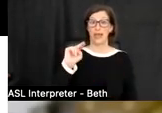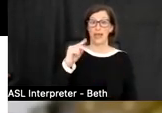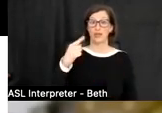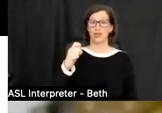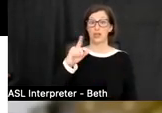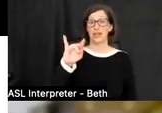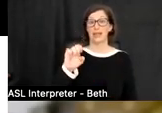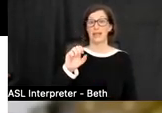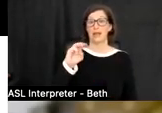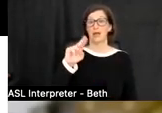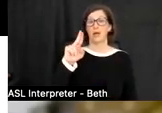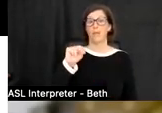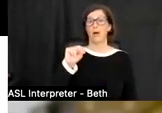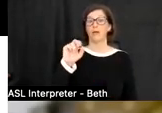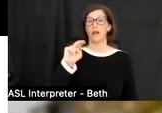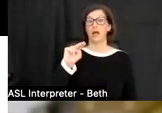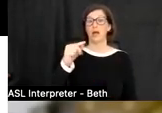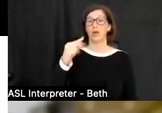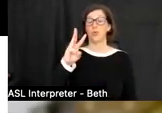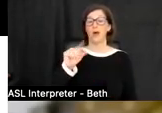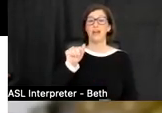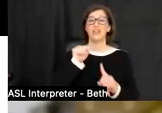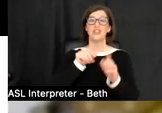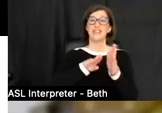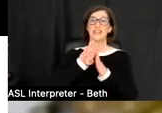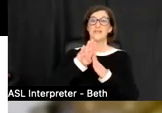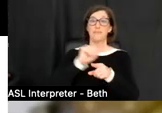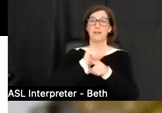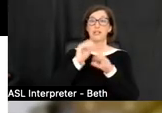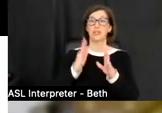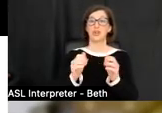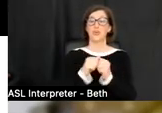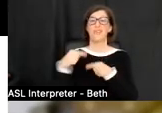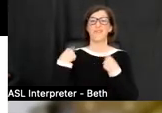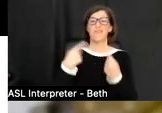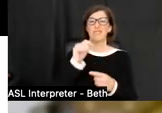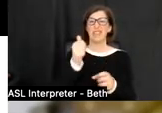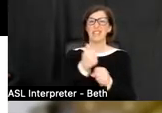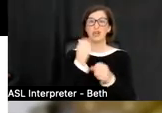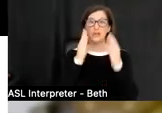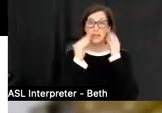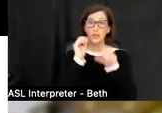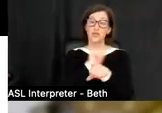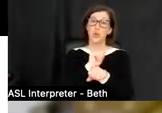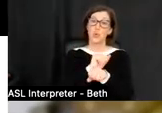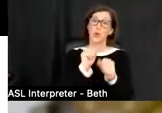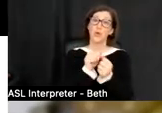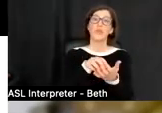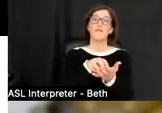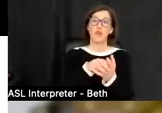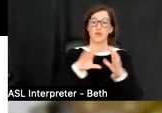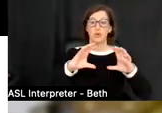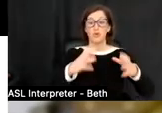Munangwa. Angeline is a development practitioner with more than 10 years experience working with vulnerable populations